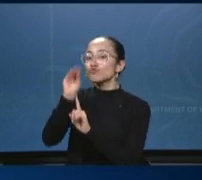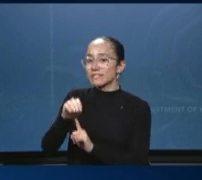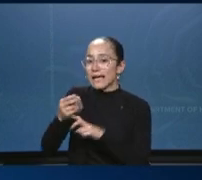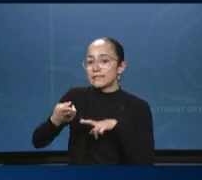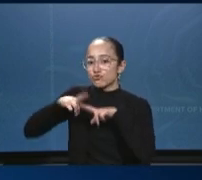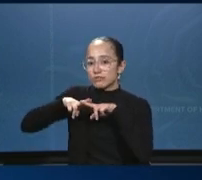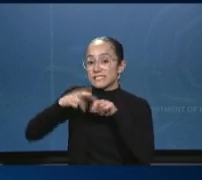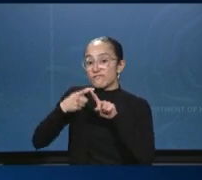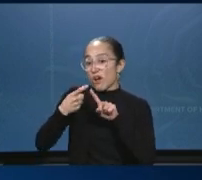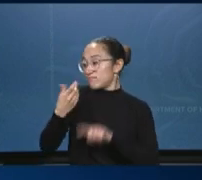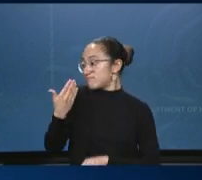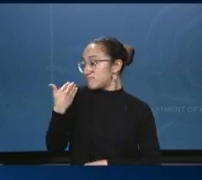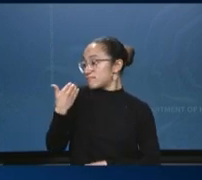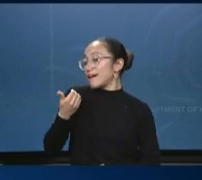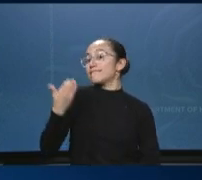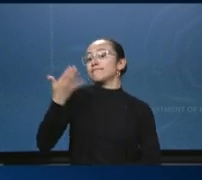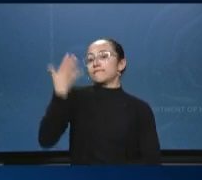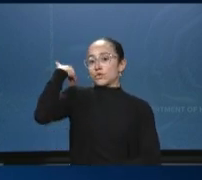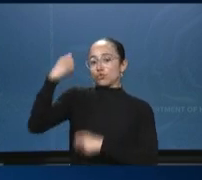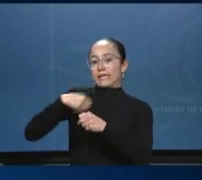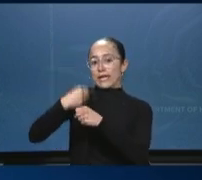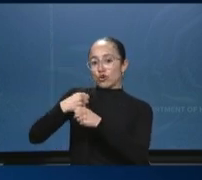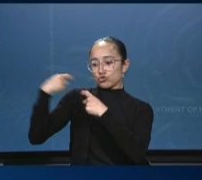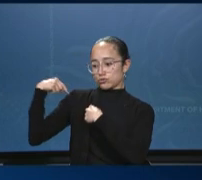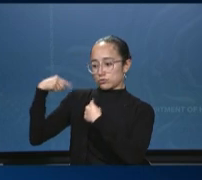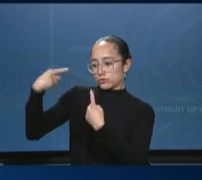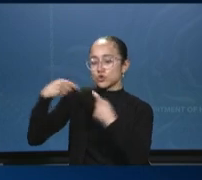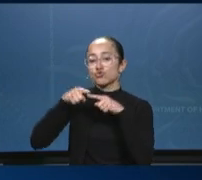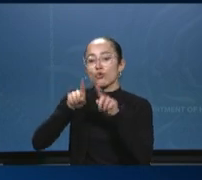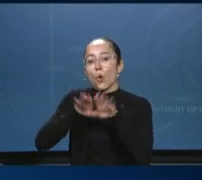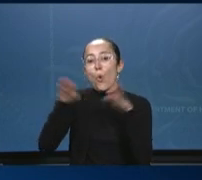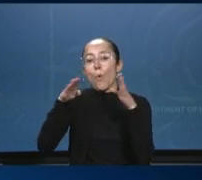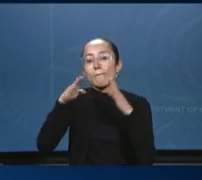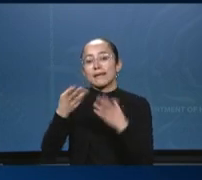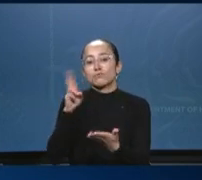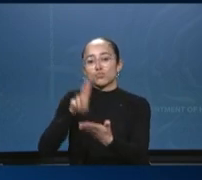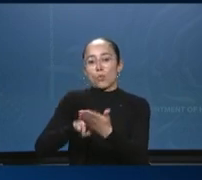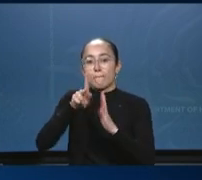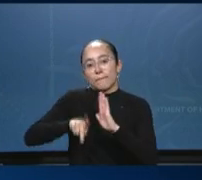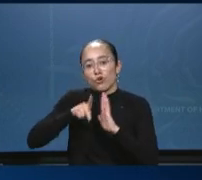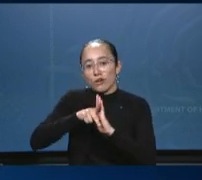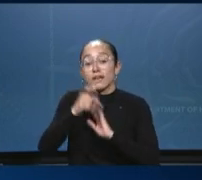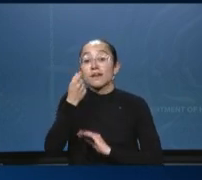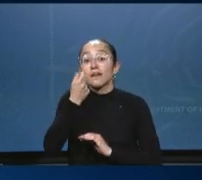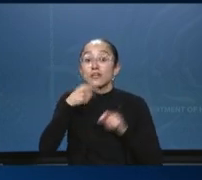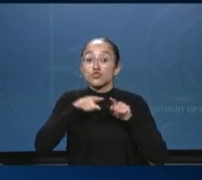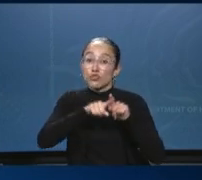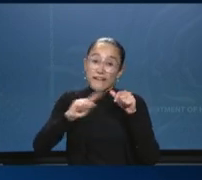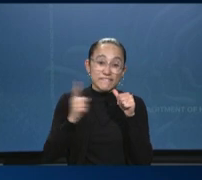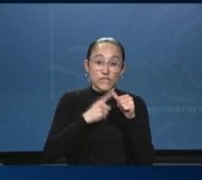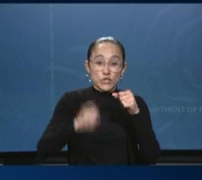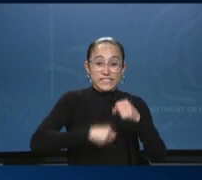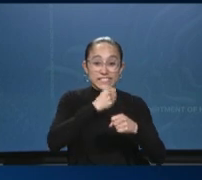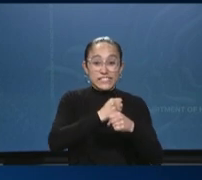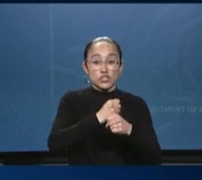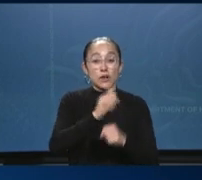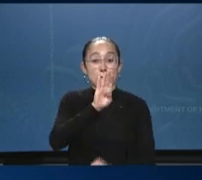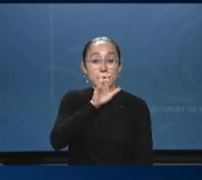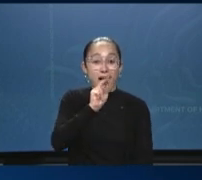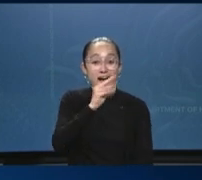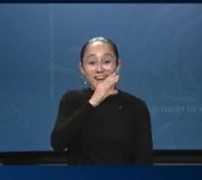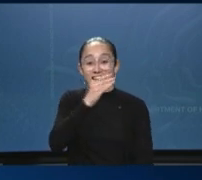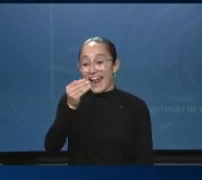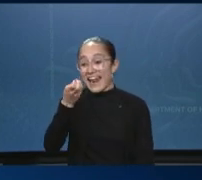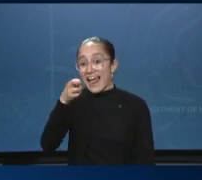from the previous year's open enrollment period. During the first full year of the Biden-Harris administration,